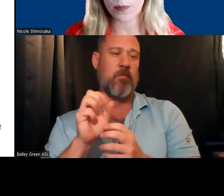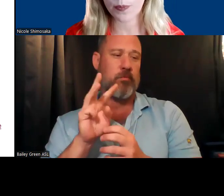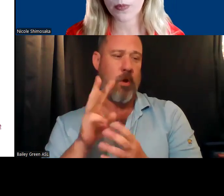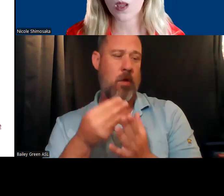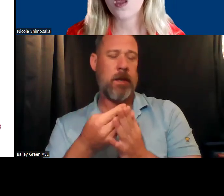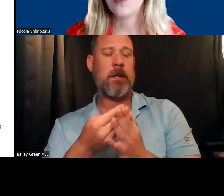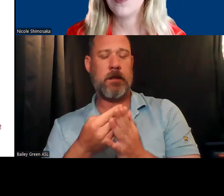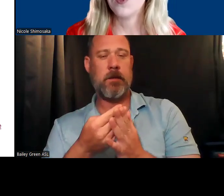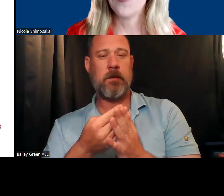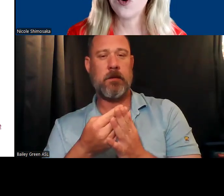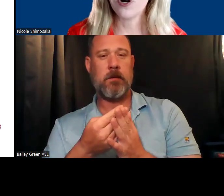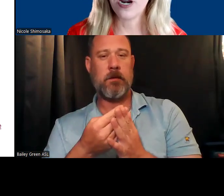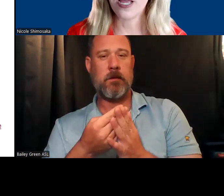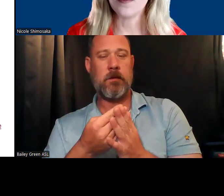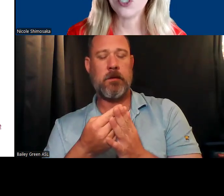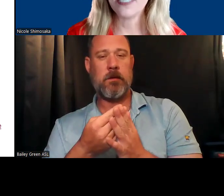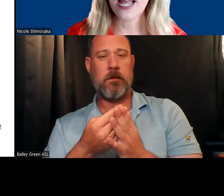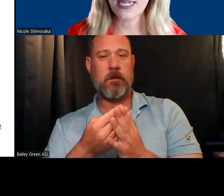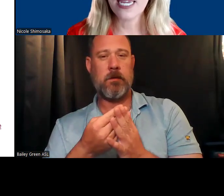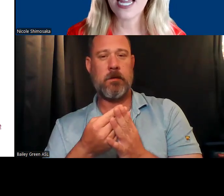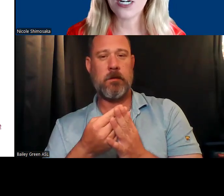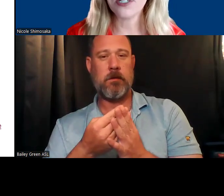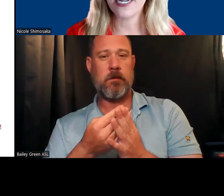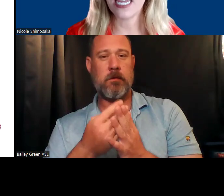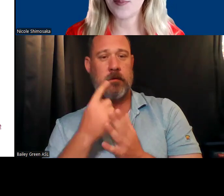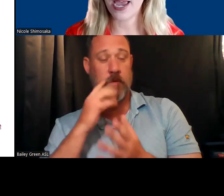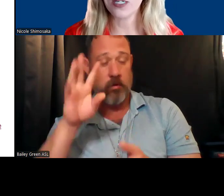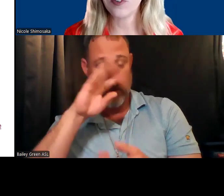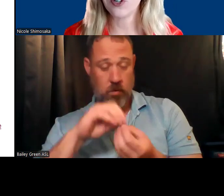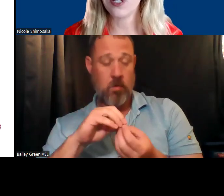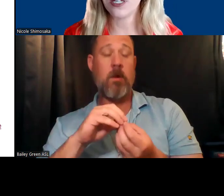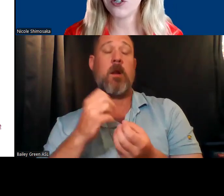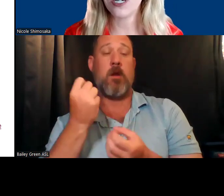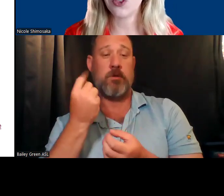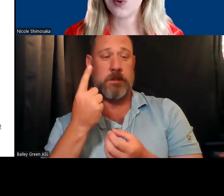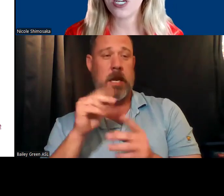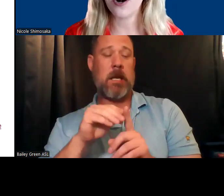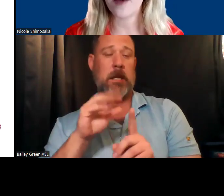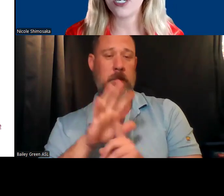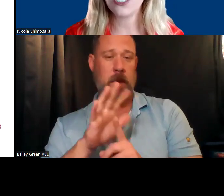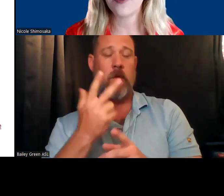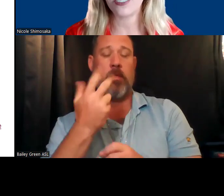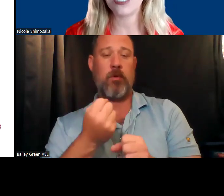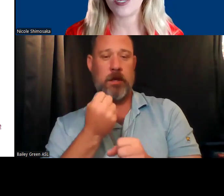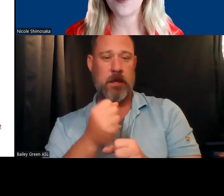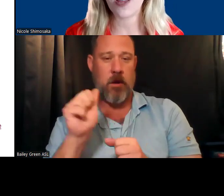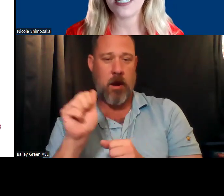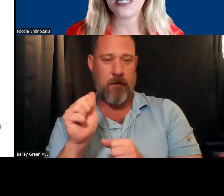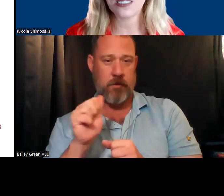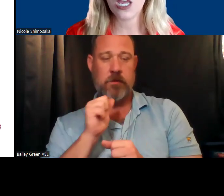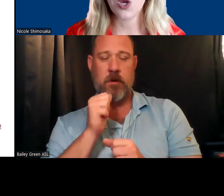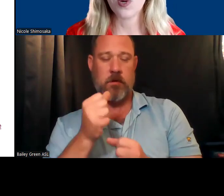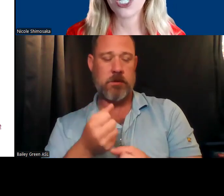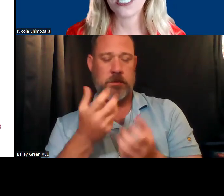well. For totality and understanding impact, we've included a 3-year average of unspent